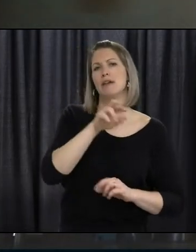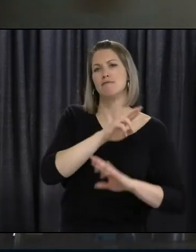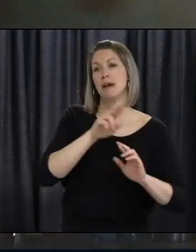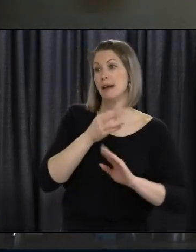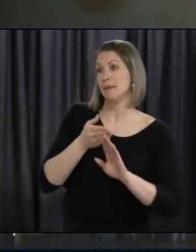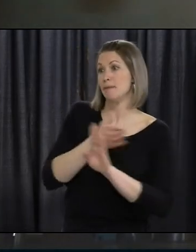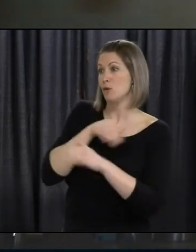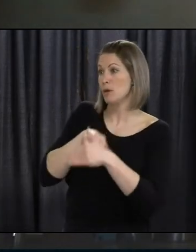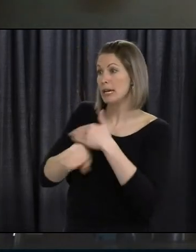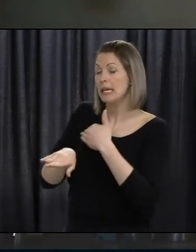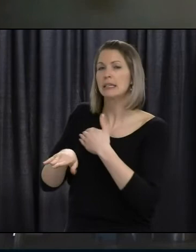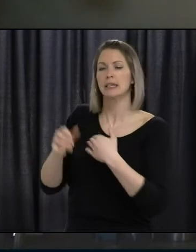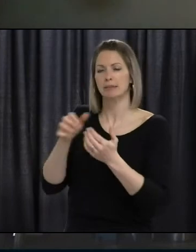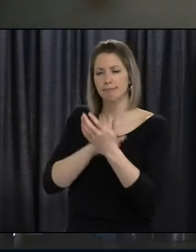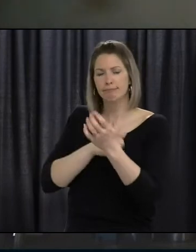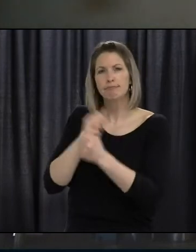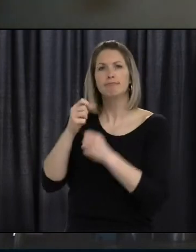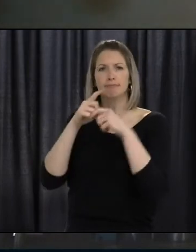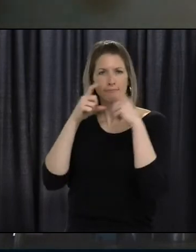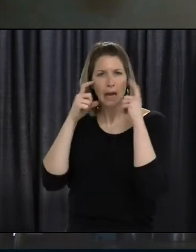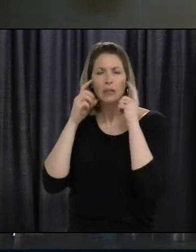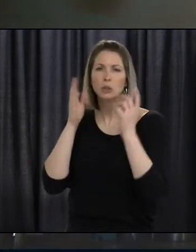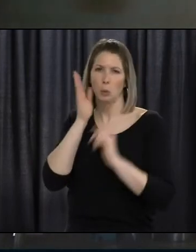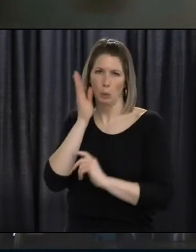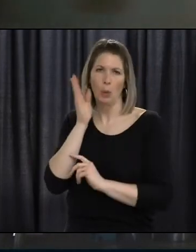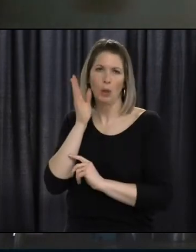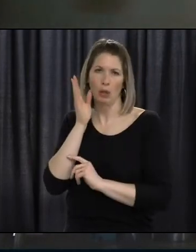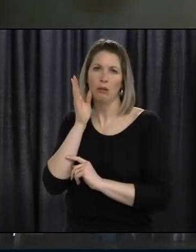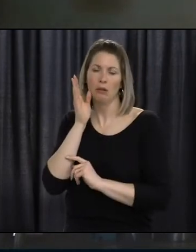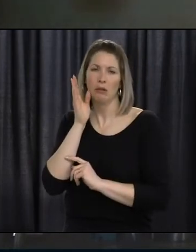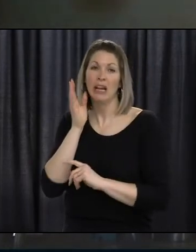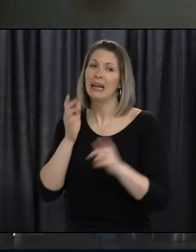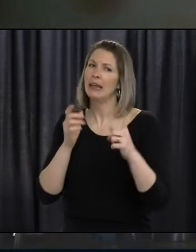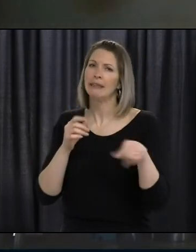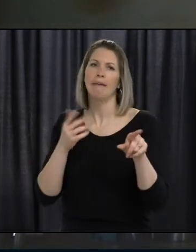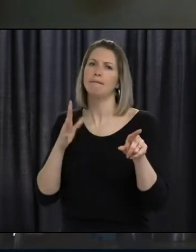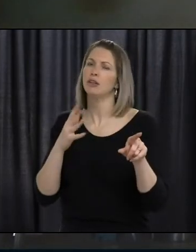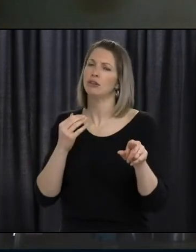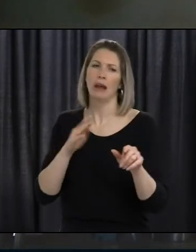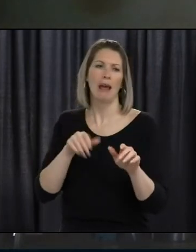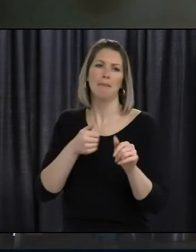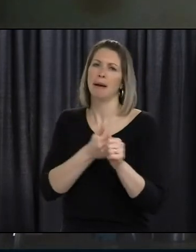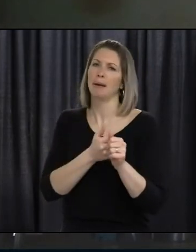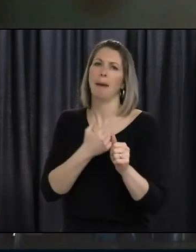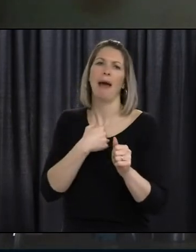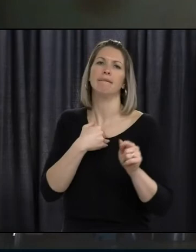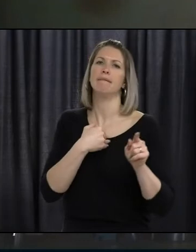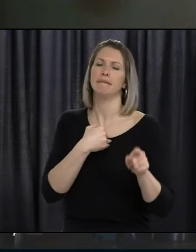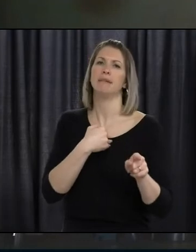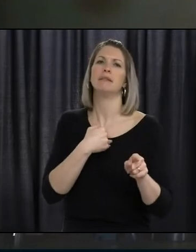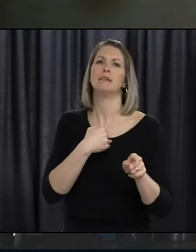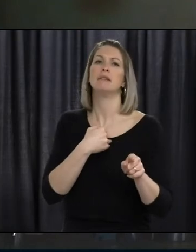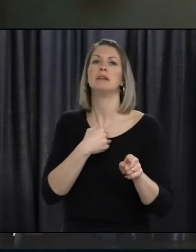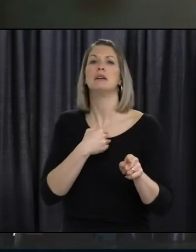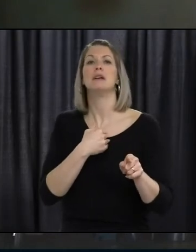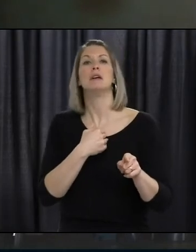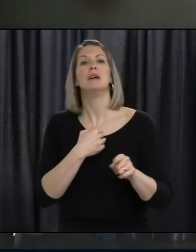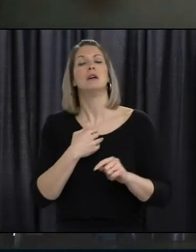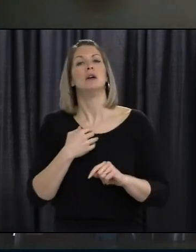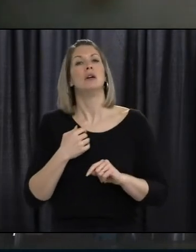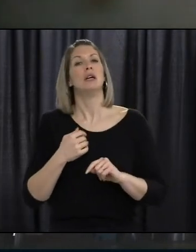the appropriate PPE, which every frontline ambulance carries. One of the other things in this time of relative